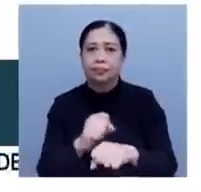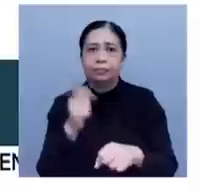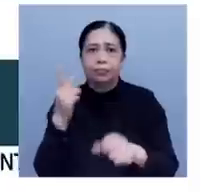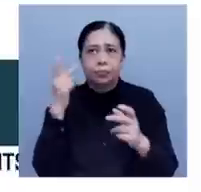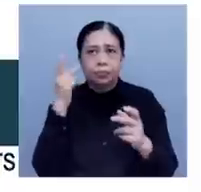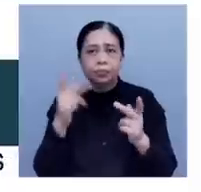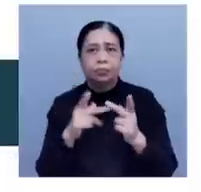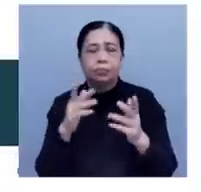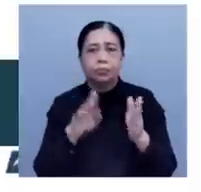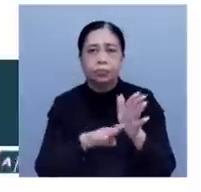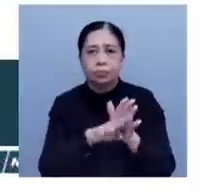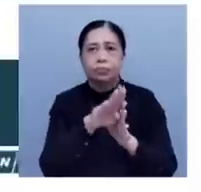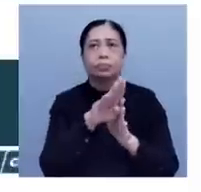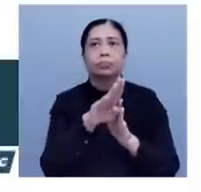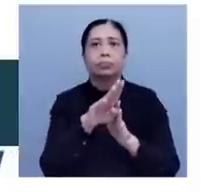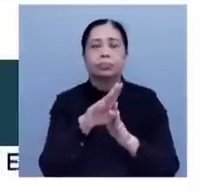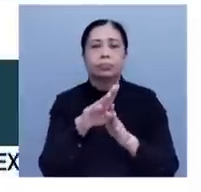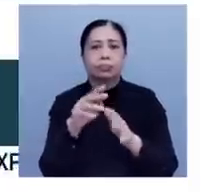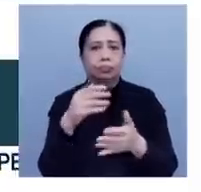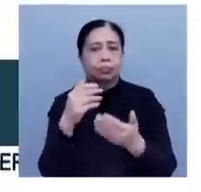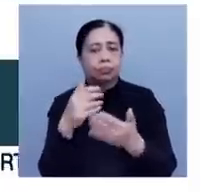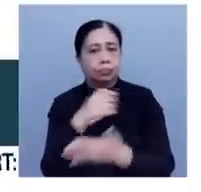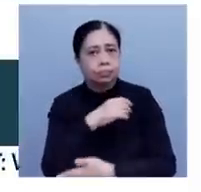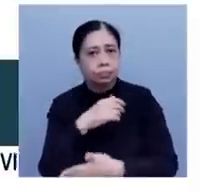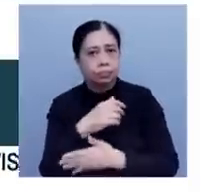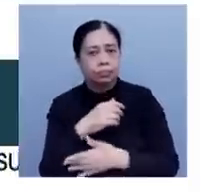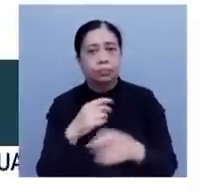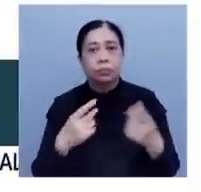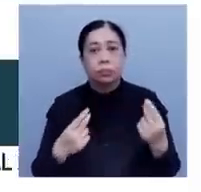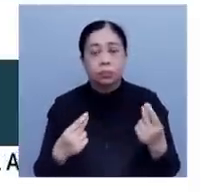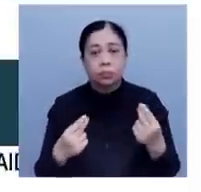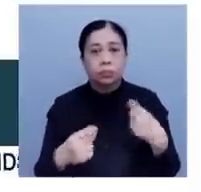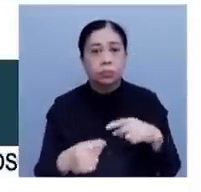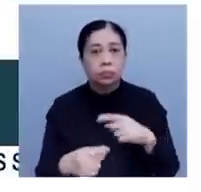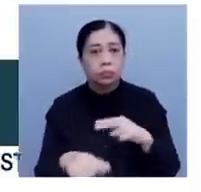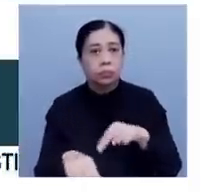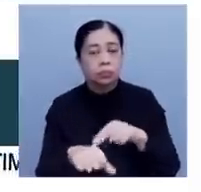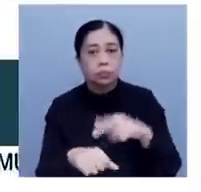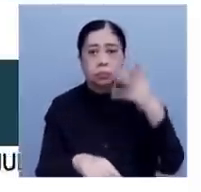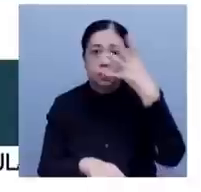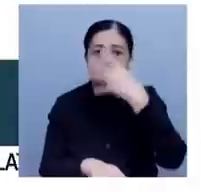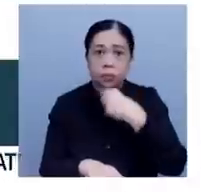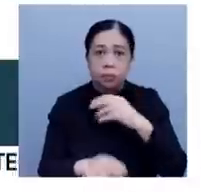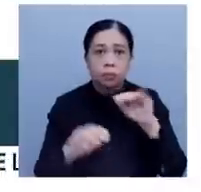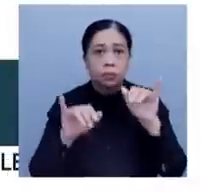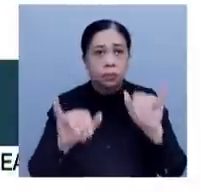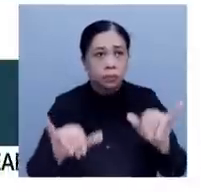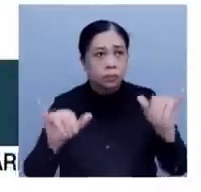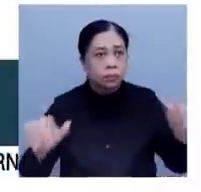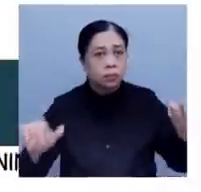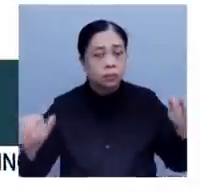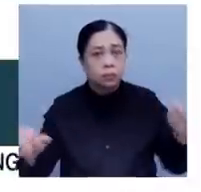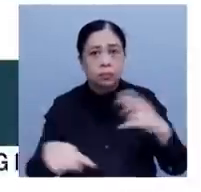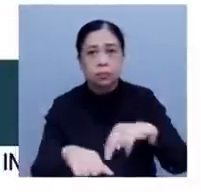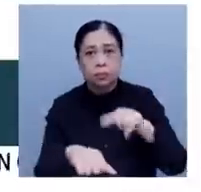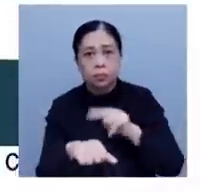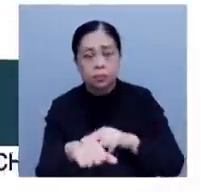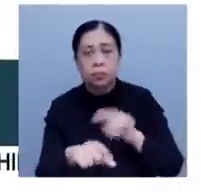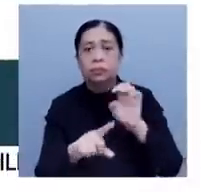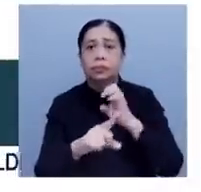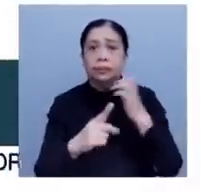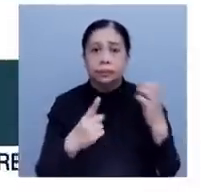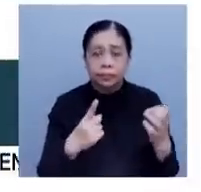of the nation. The maintenance of what our natural beauty, of our natural